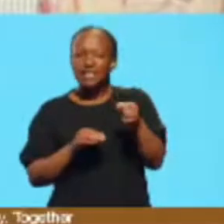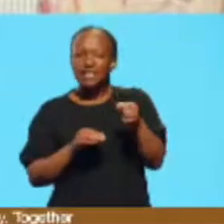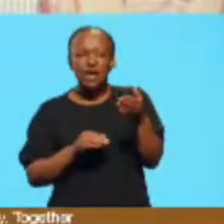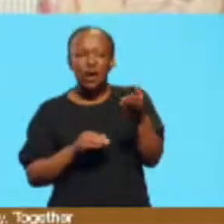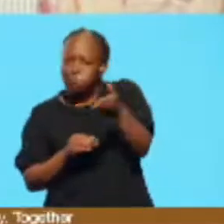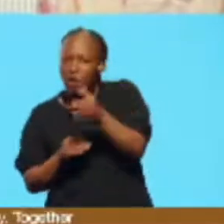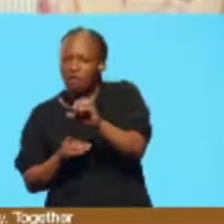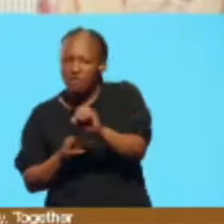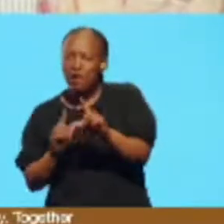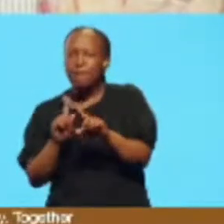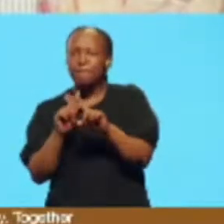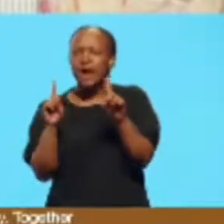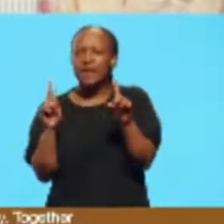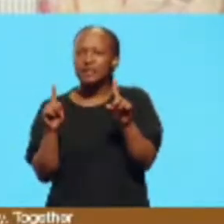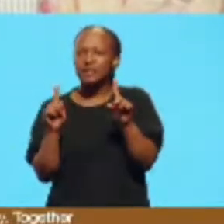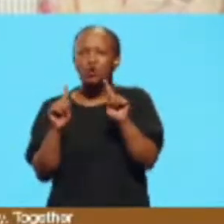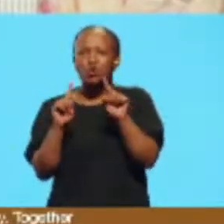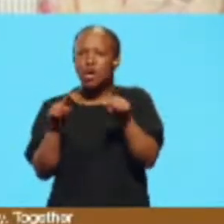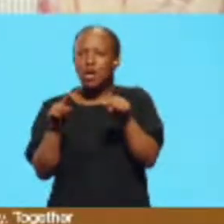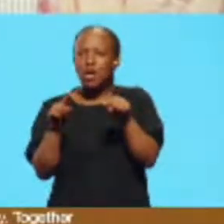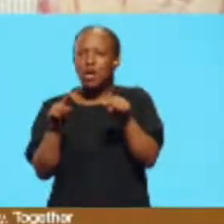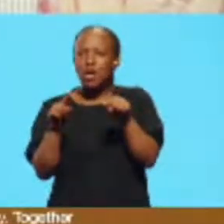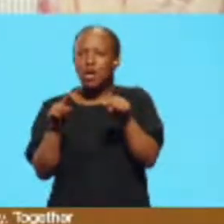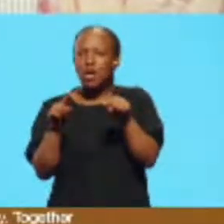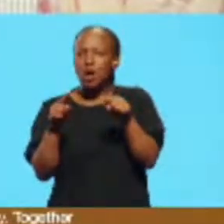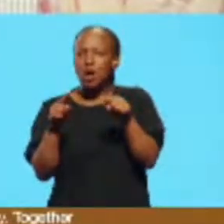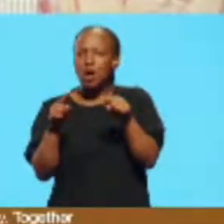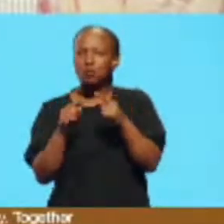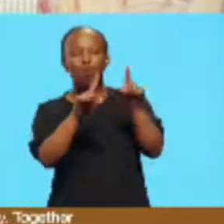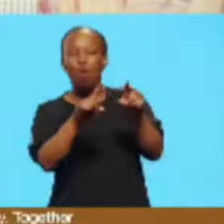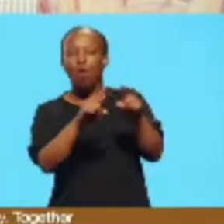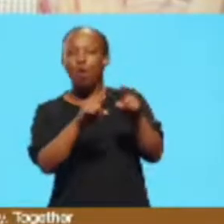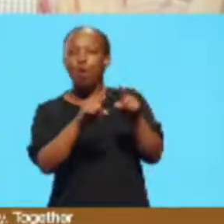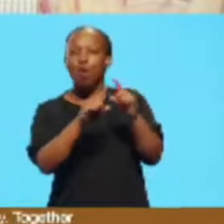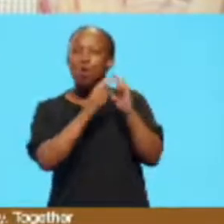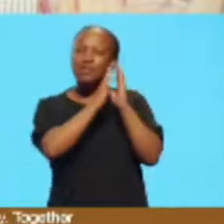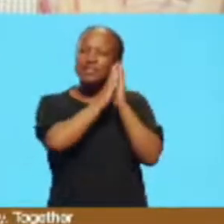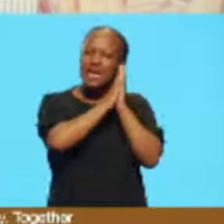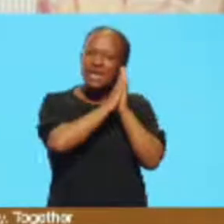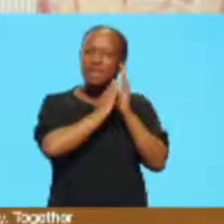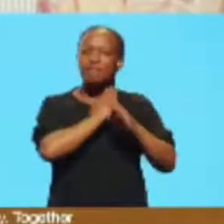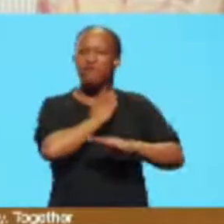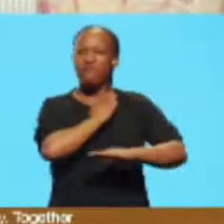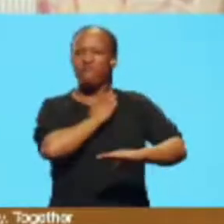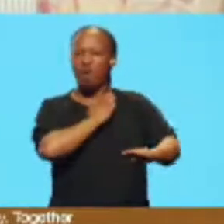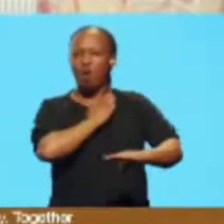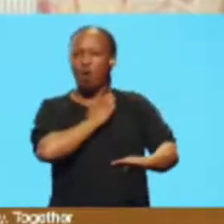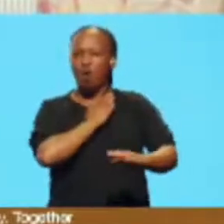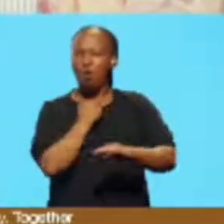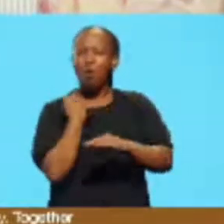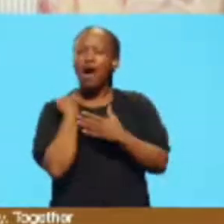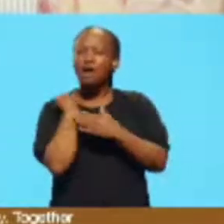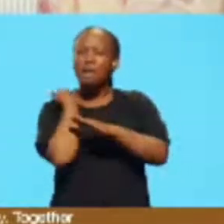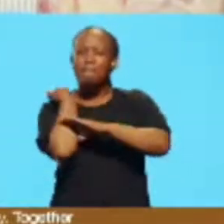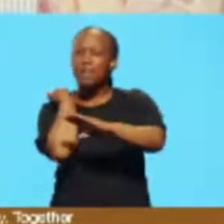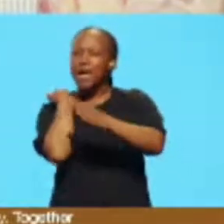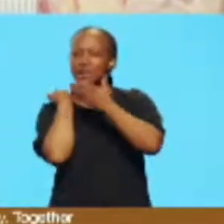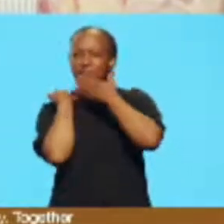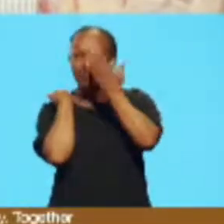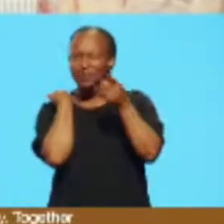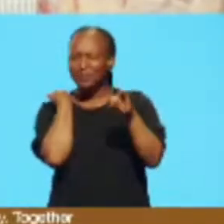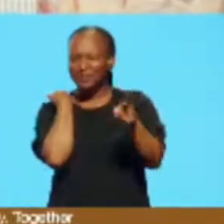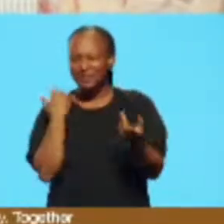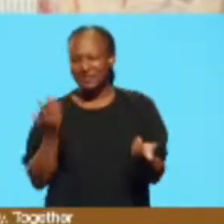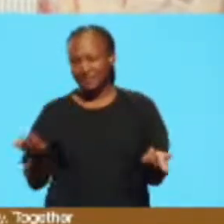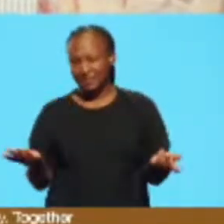not, you cannot move from your house and go and sleep on the floor. And one other issue that was raised when we were doing